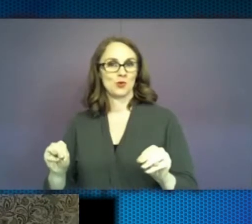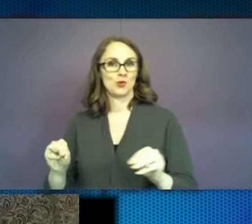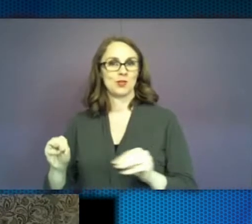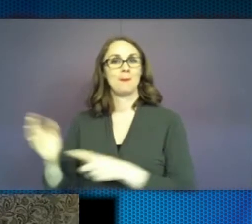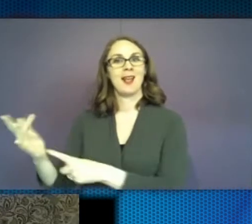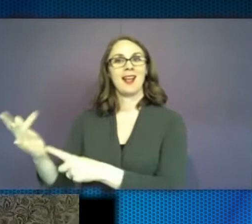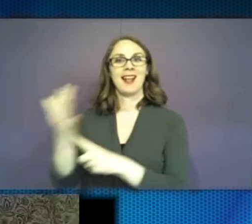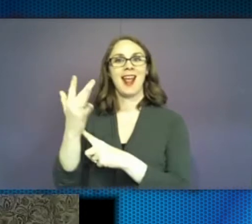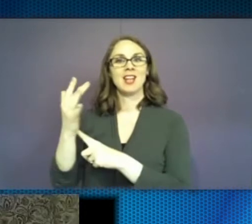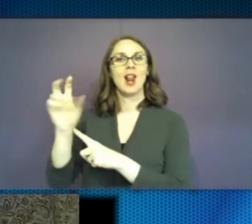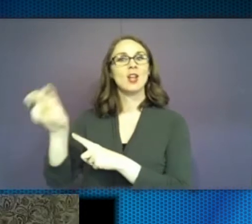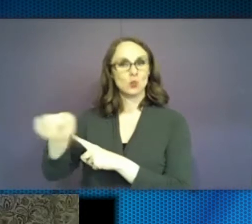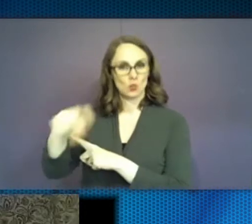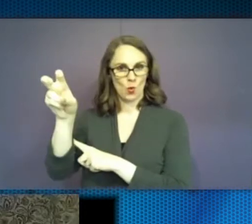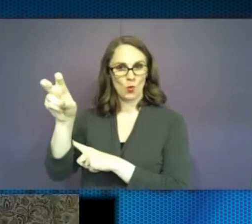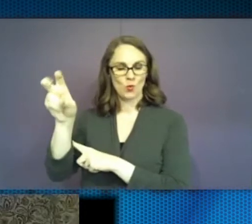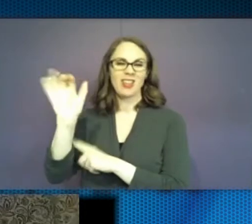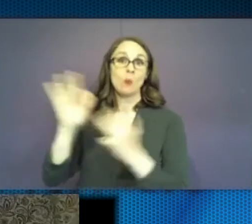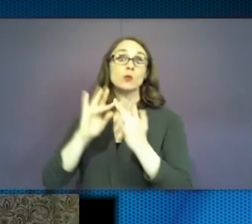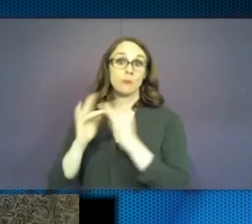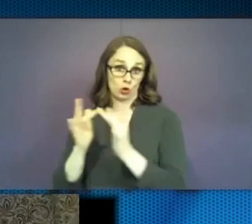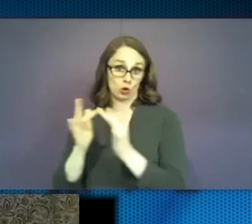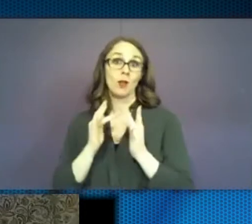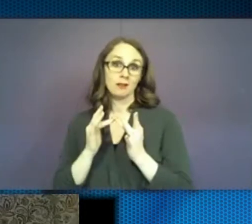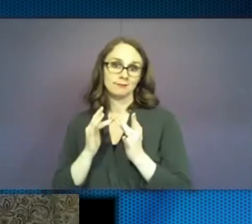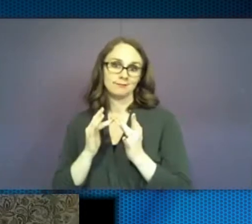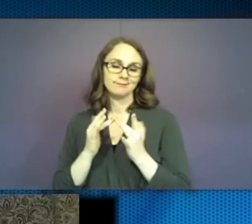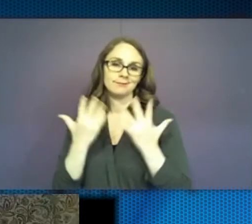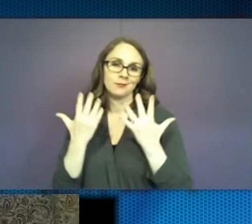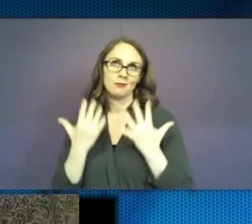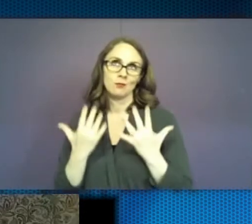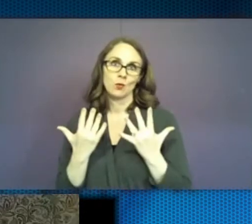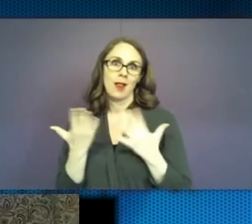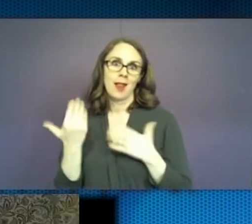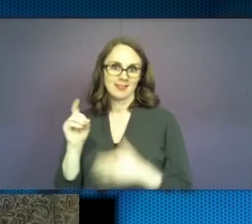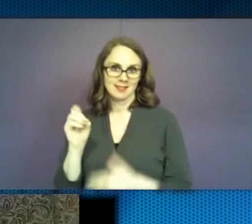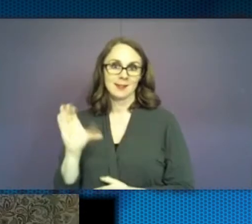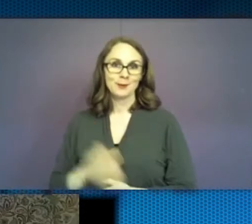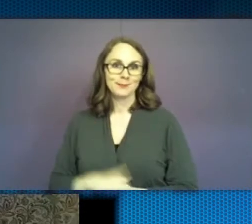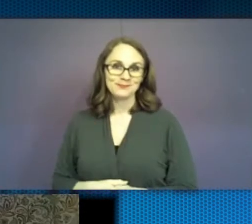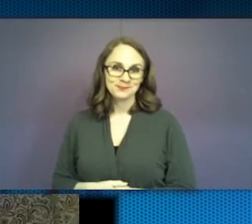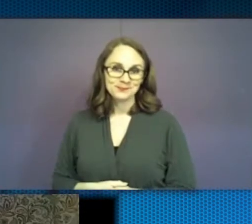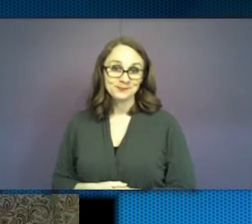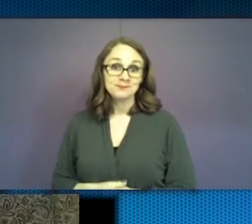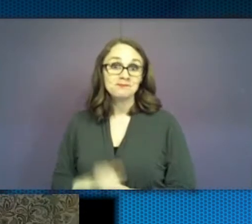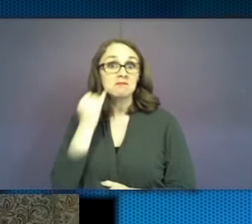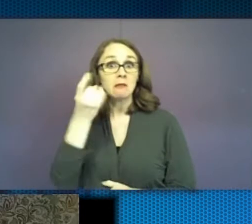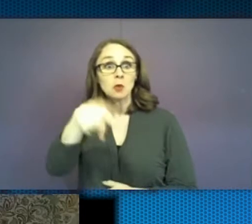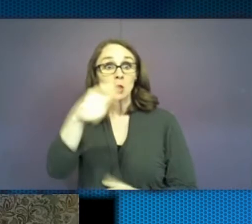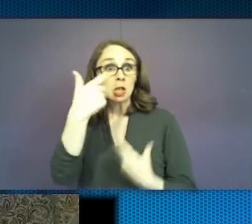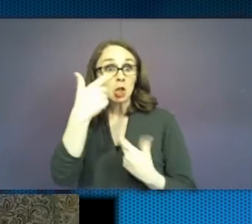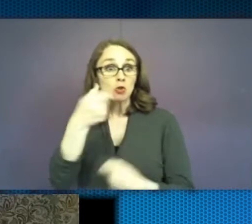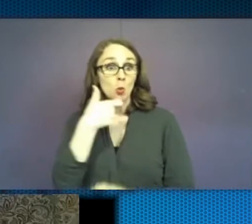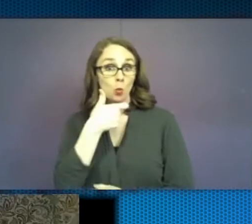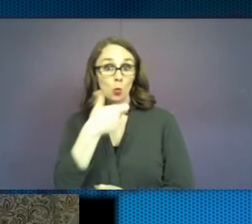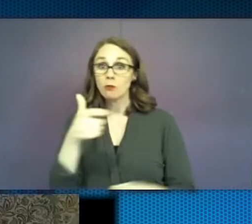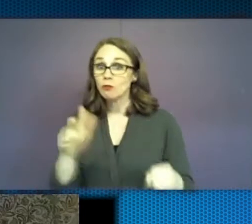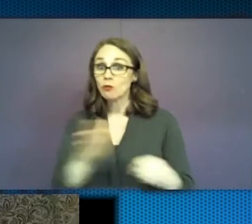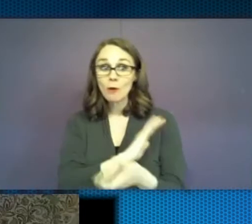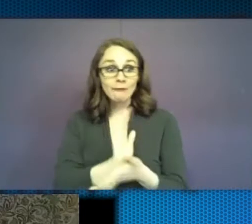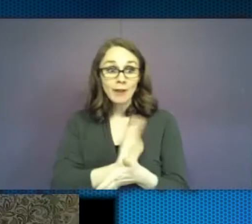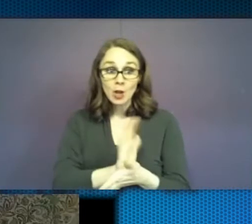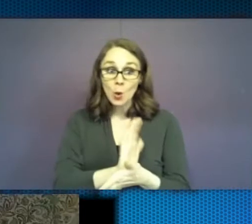tour, which was virtual, unfortunately, last December. So for anyone who's interested in watching the whole